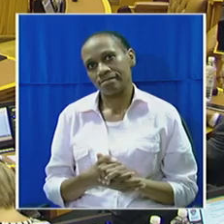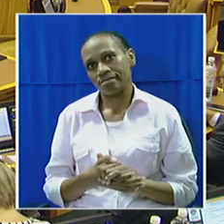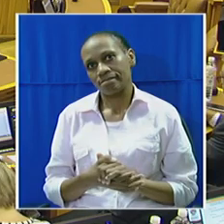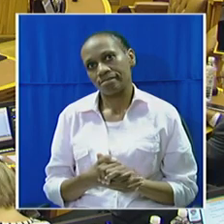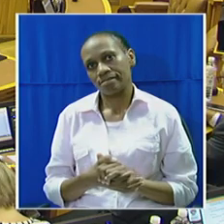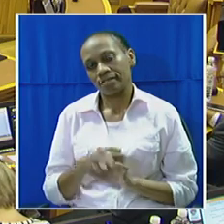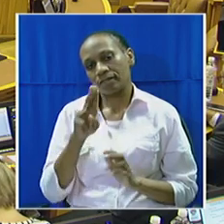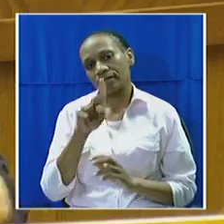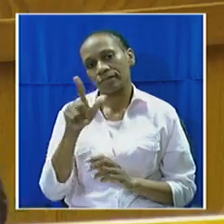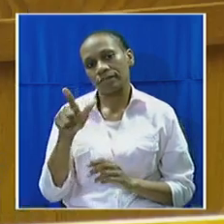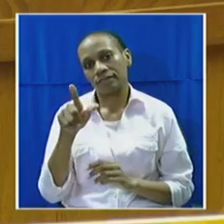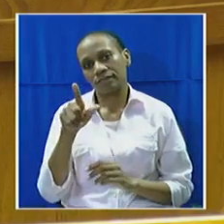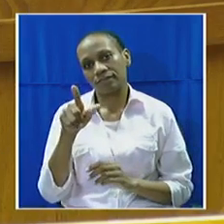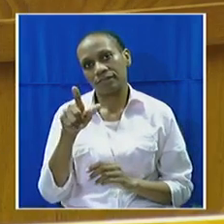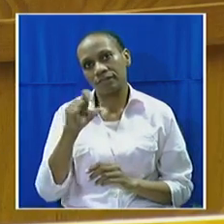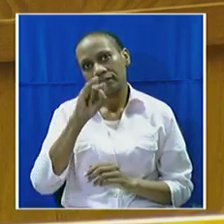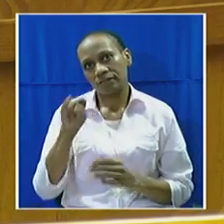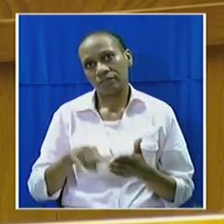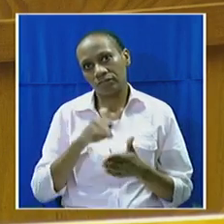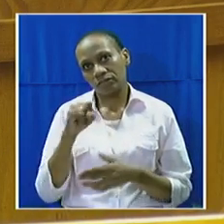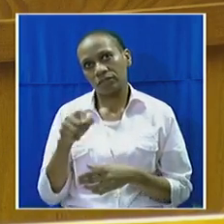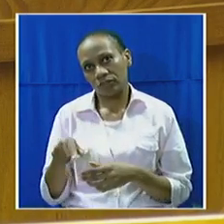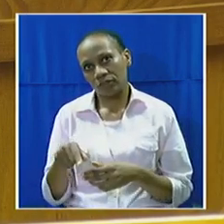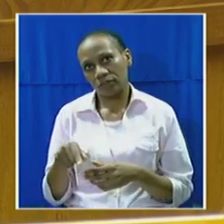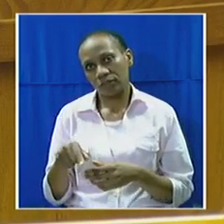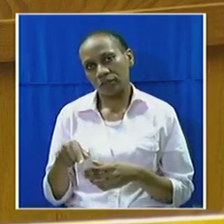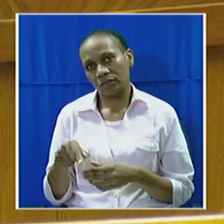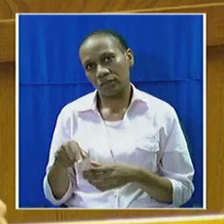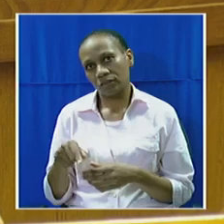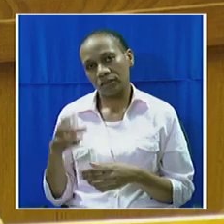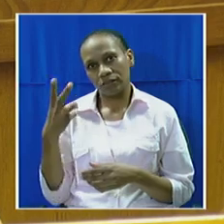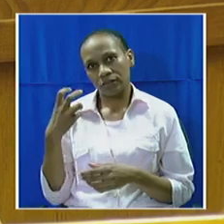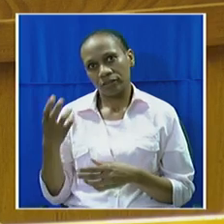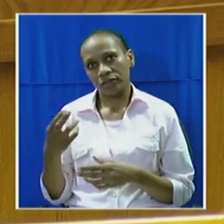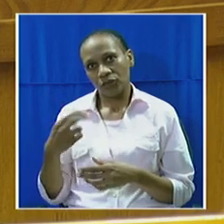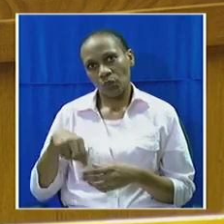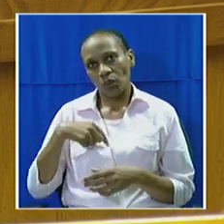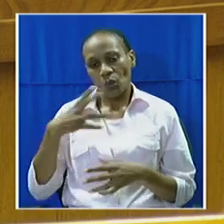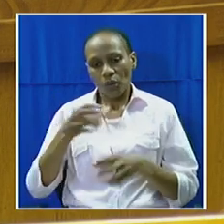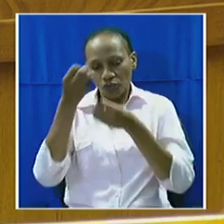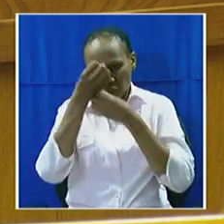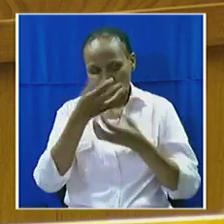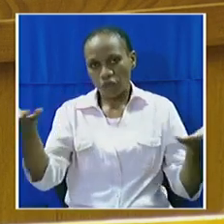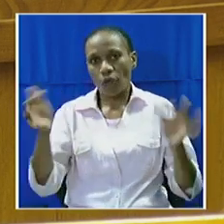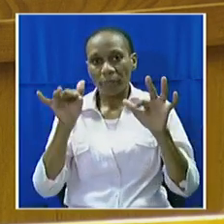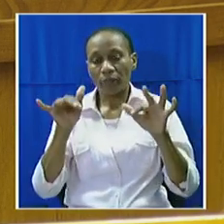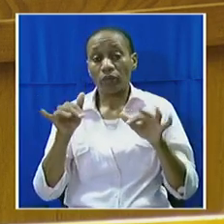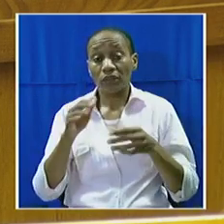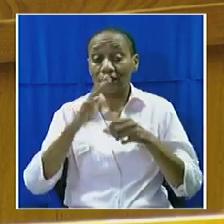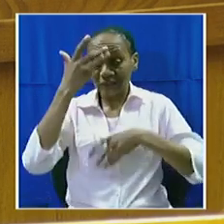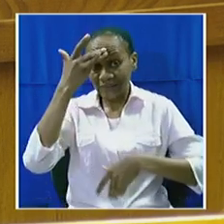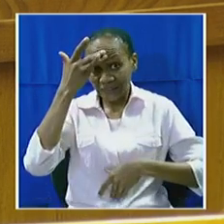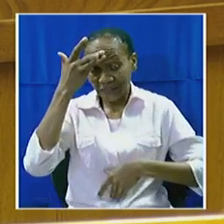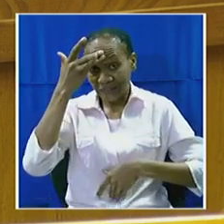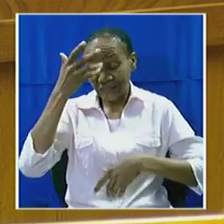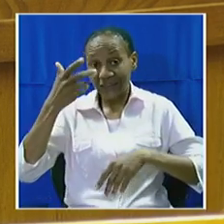On the 27th of January, DIRCO issues the following. We are on a drive to inform people about the virus, but not